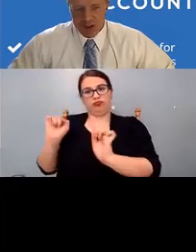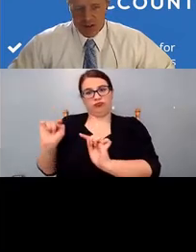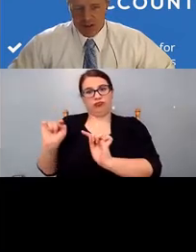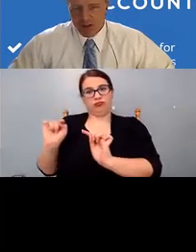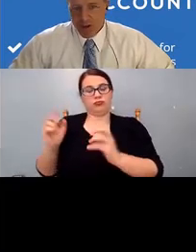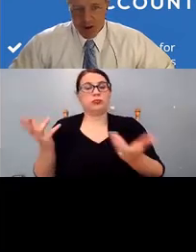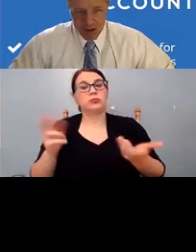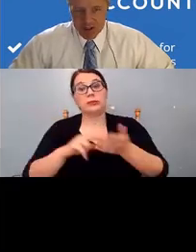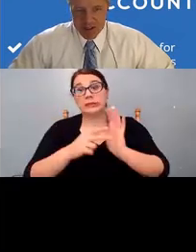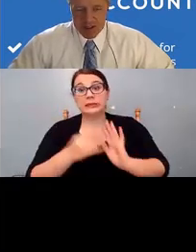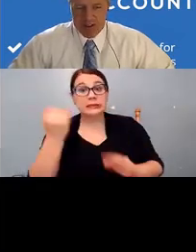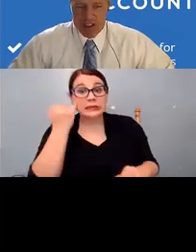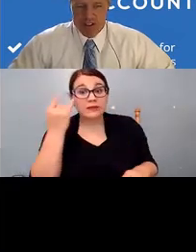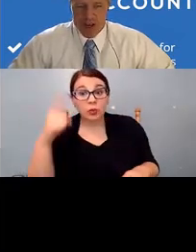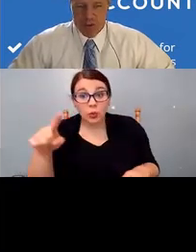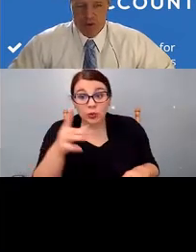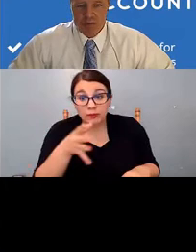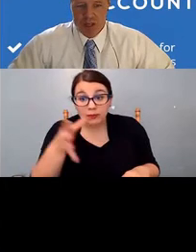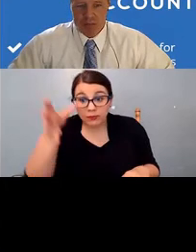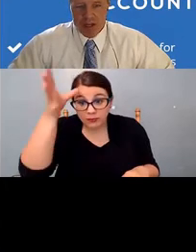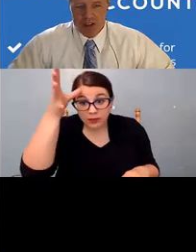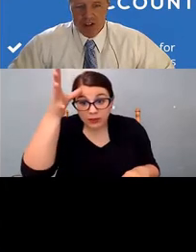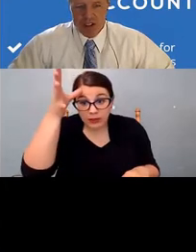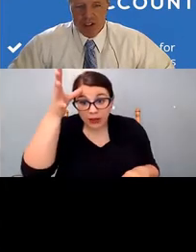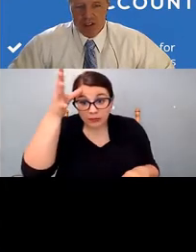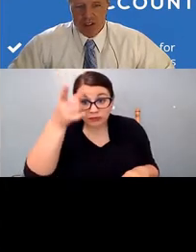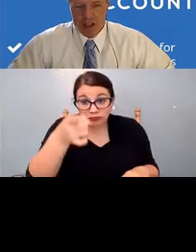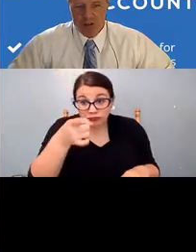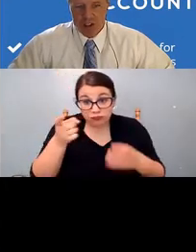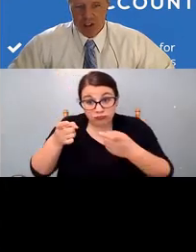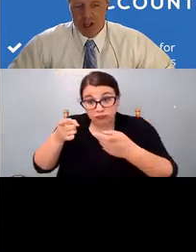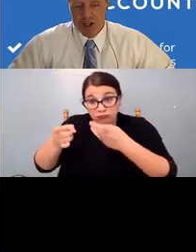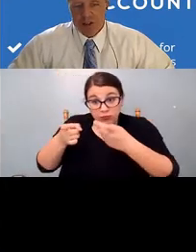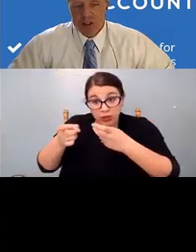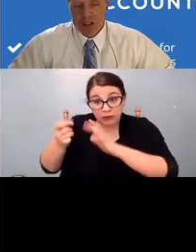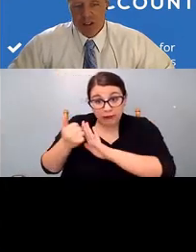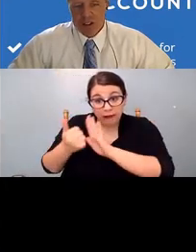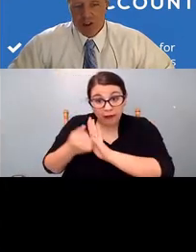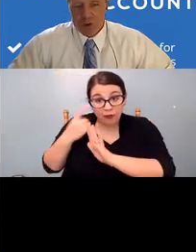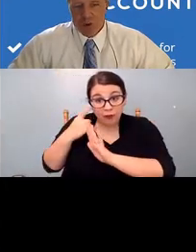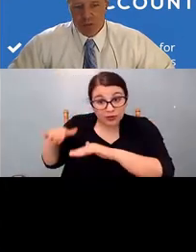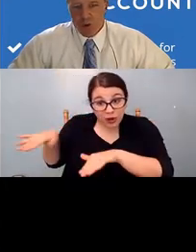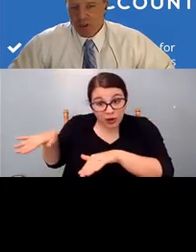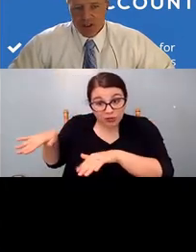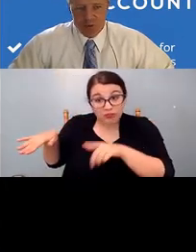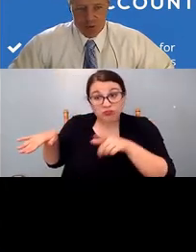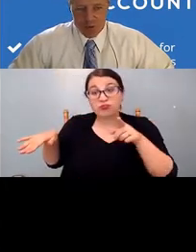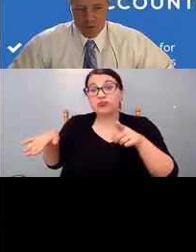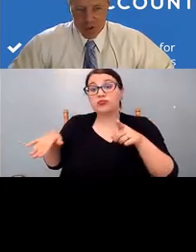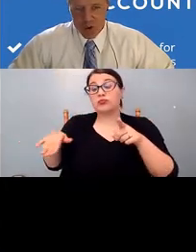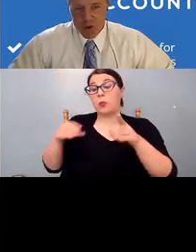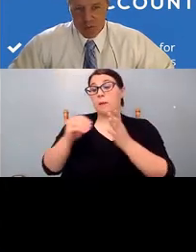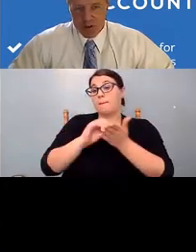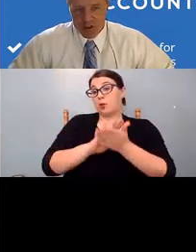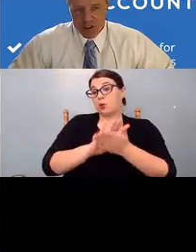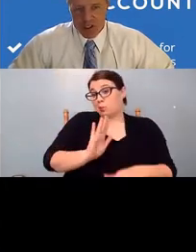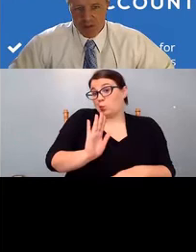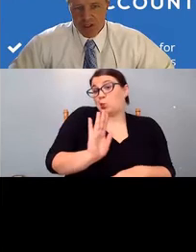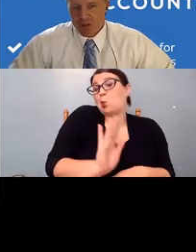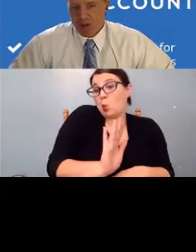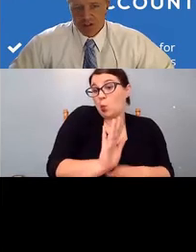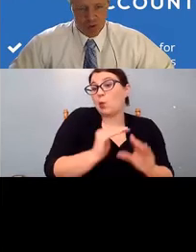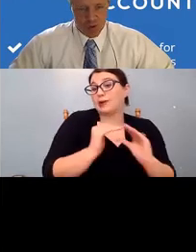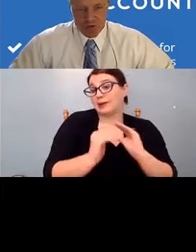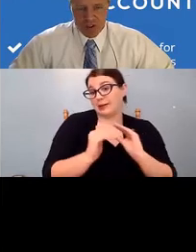you're a parent, as an example, maybe managing an account for a child, you would want to put in your personal